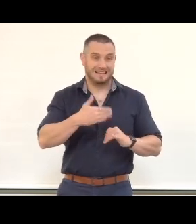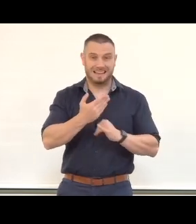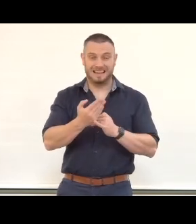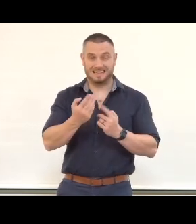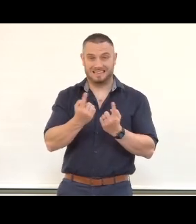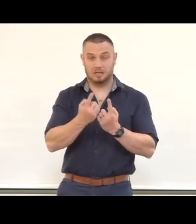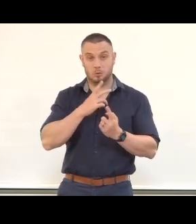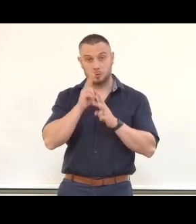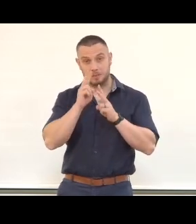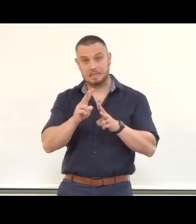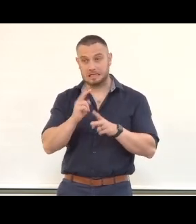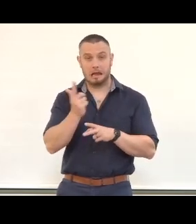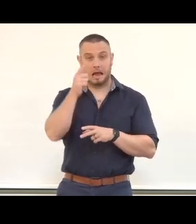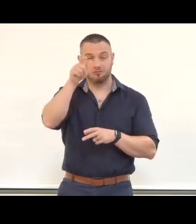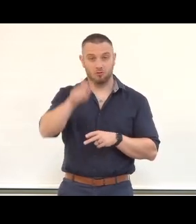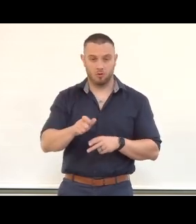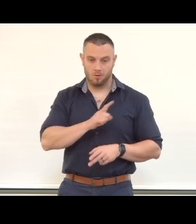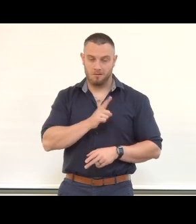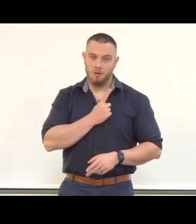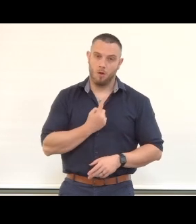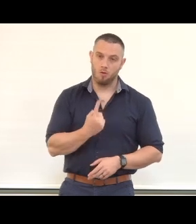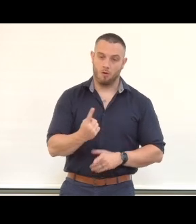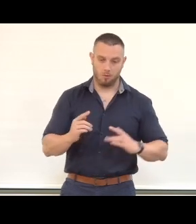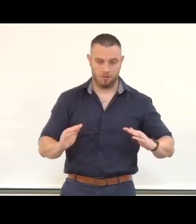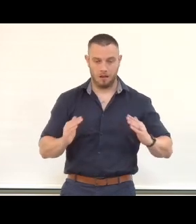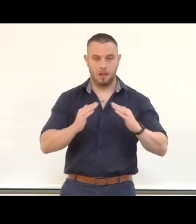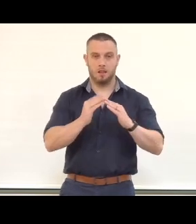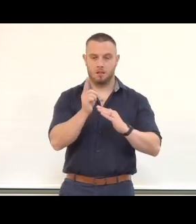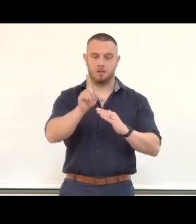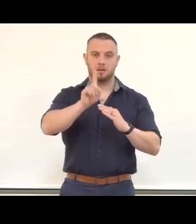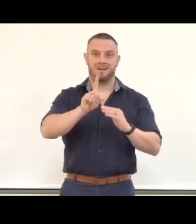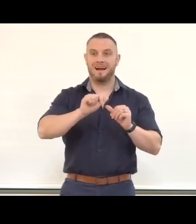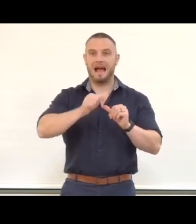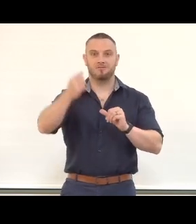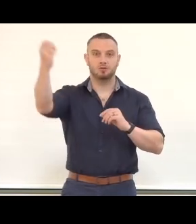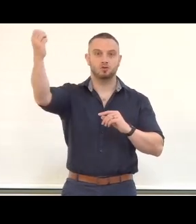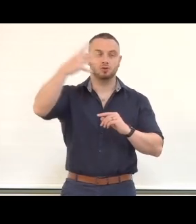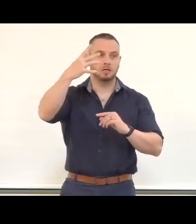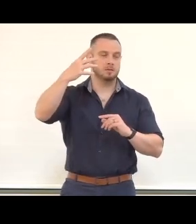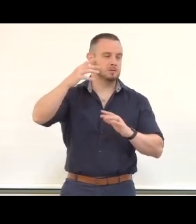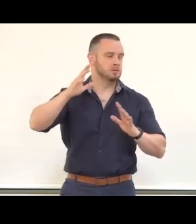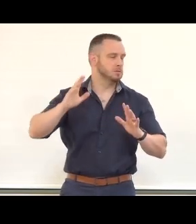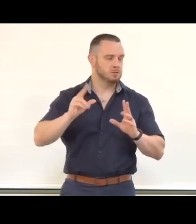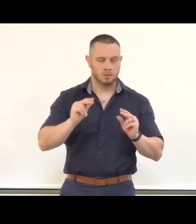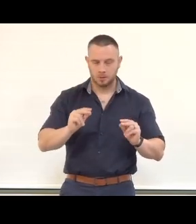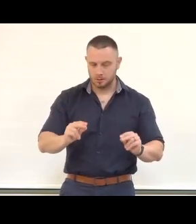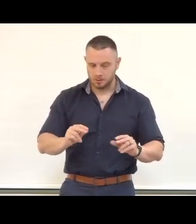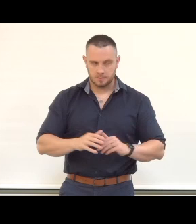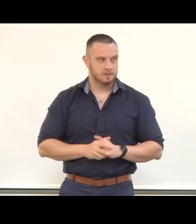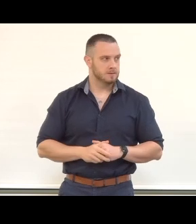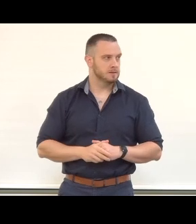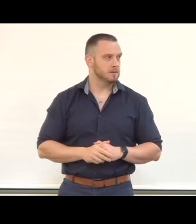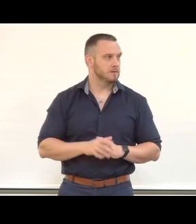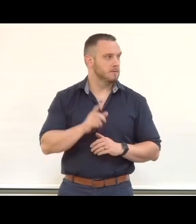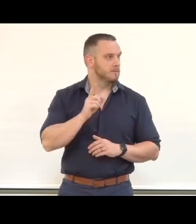an astronaut during a mission, like on their own atop a hill after sunset. It's like all no-go parameters.